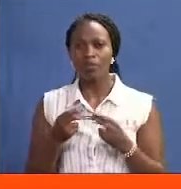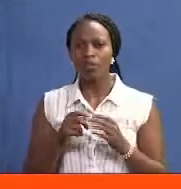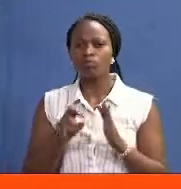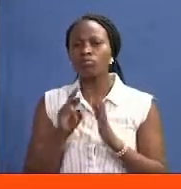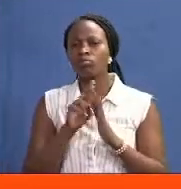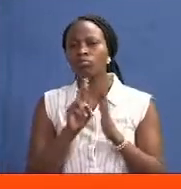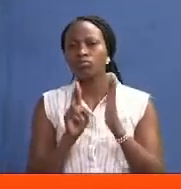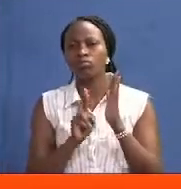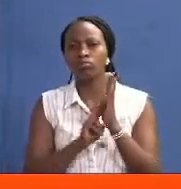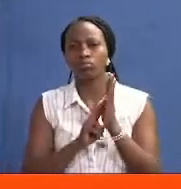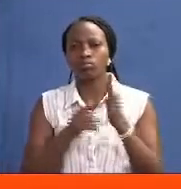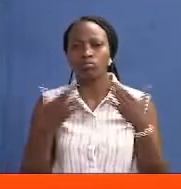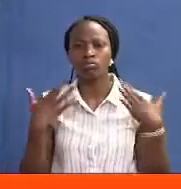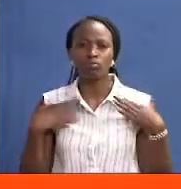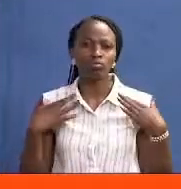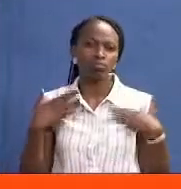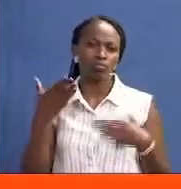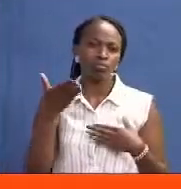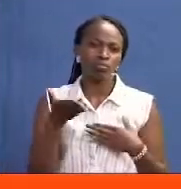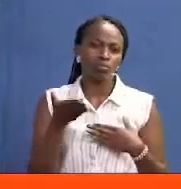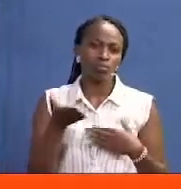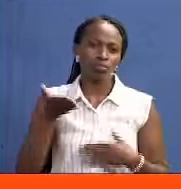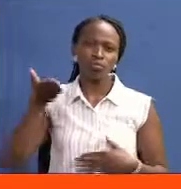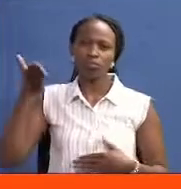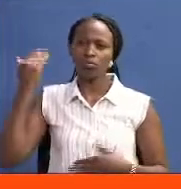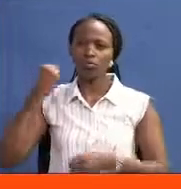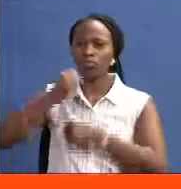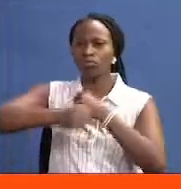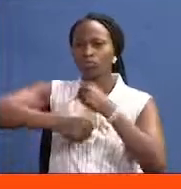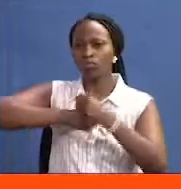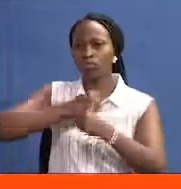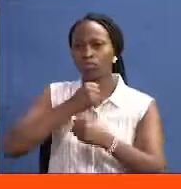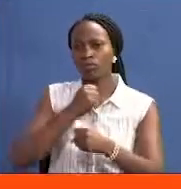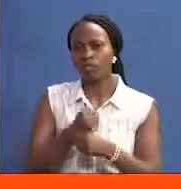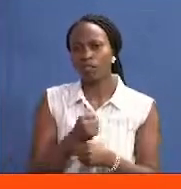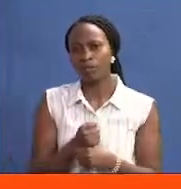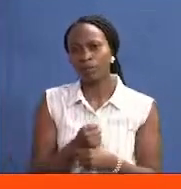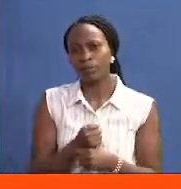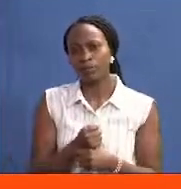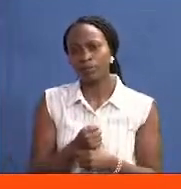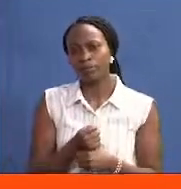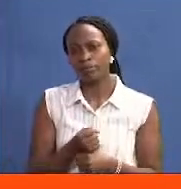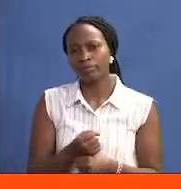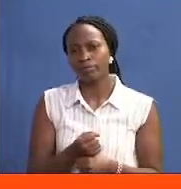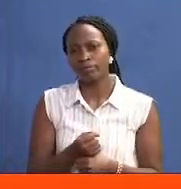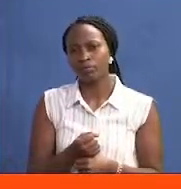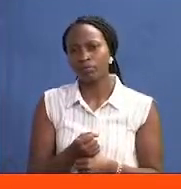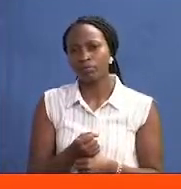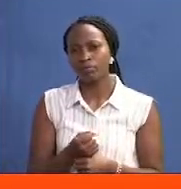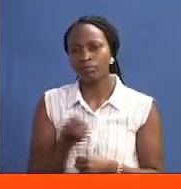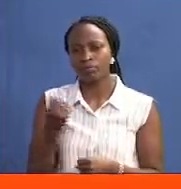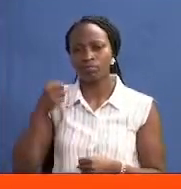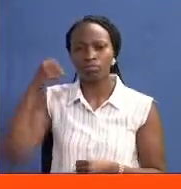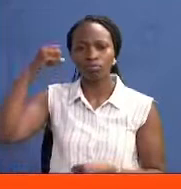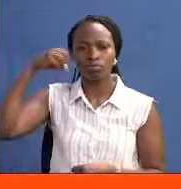audiences. Now, you see, in the past years, or rather a little bit of time, like past time, it was very clear